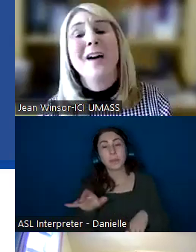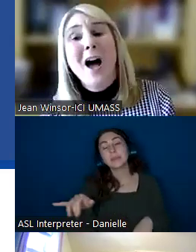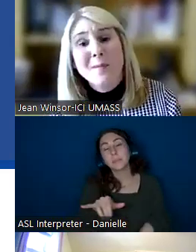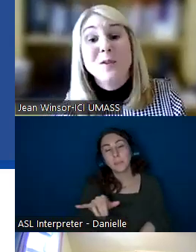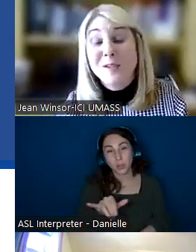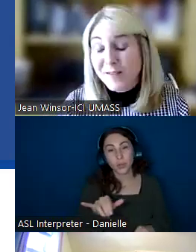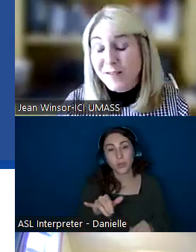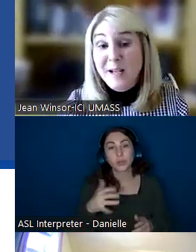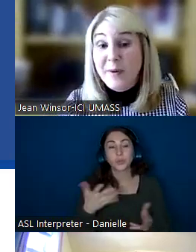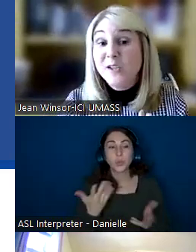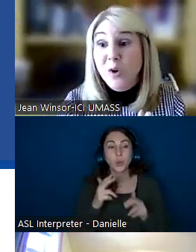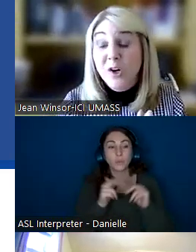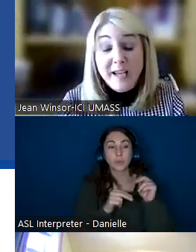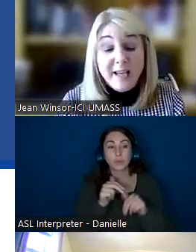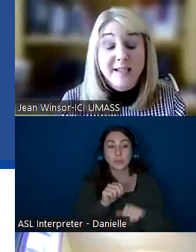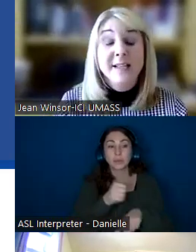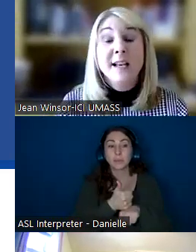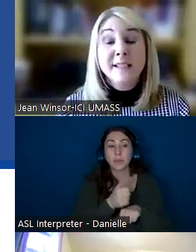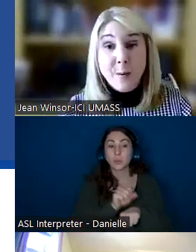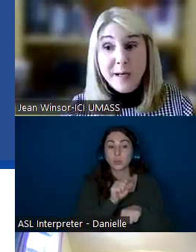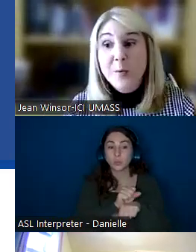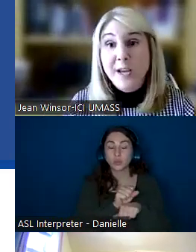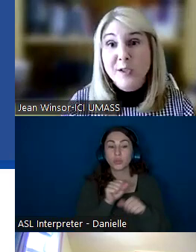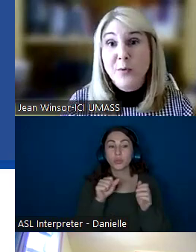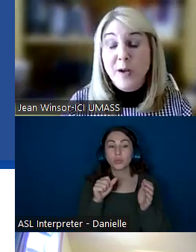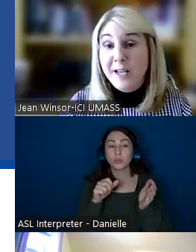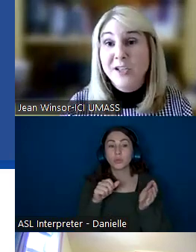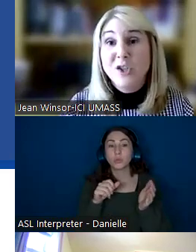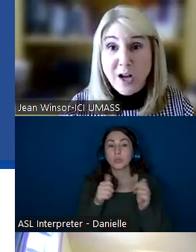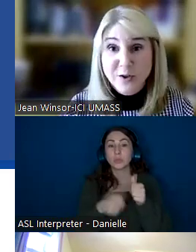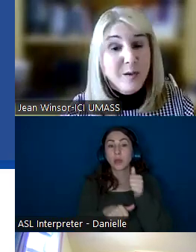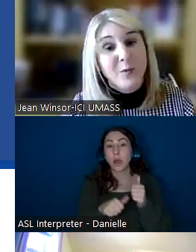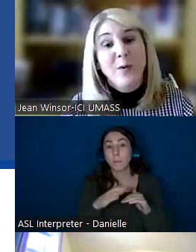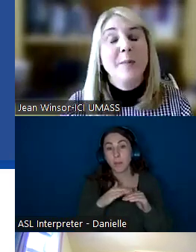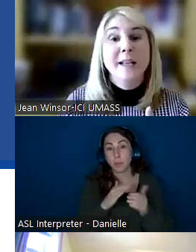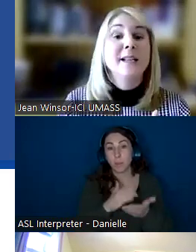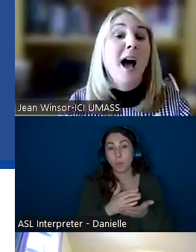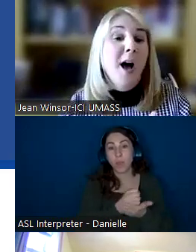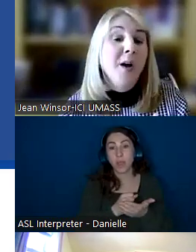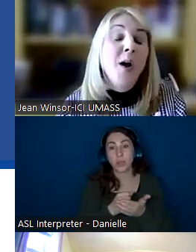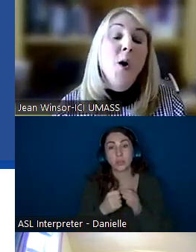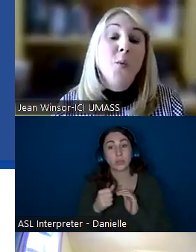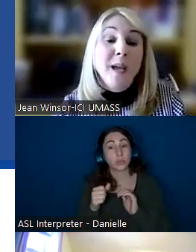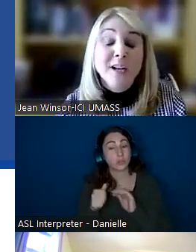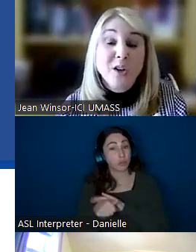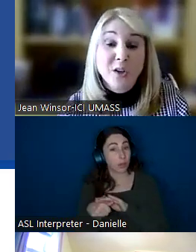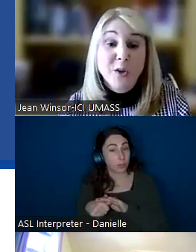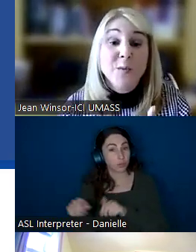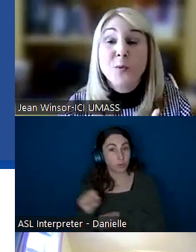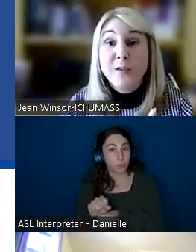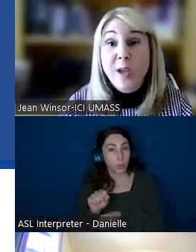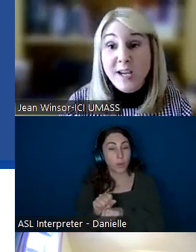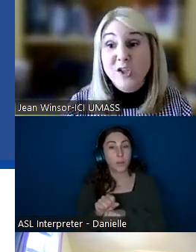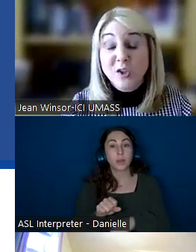enough. So facility-based work is sub-minimum wage employment, sheltered employment. We